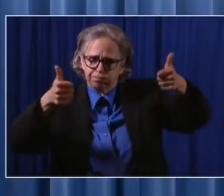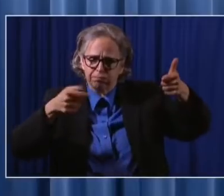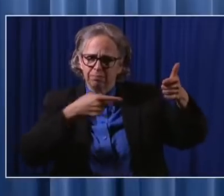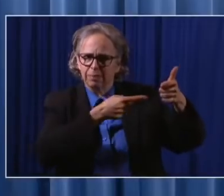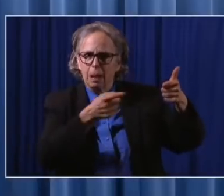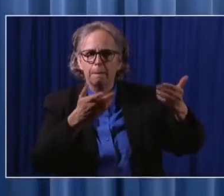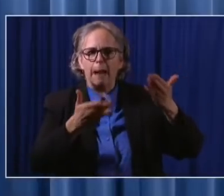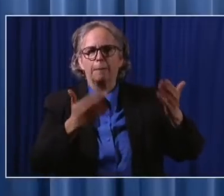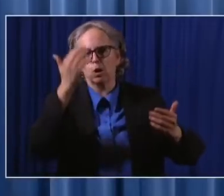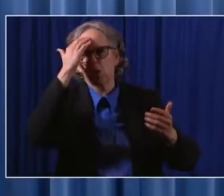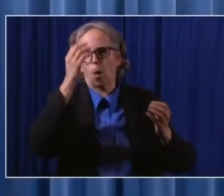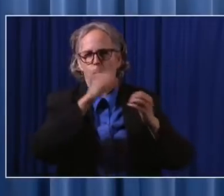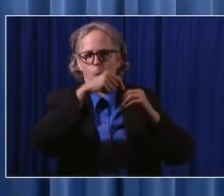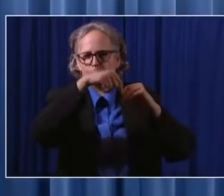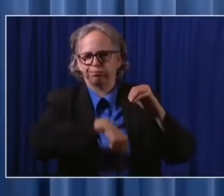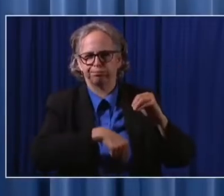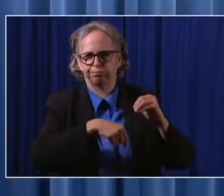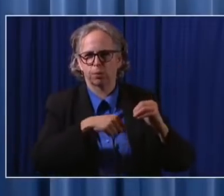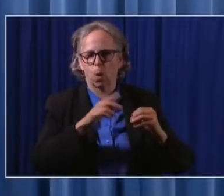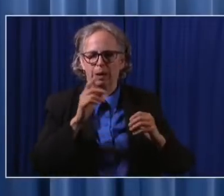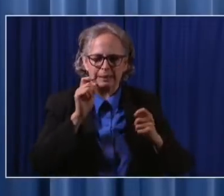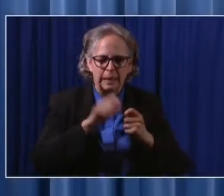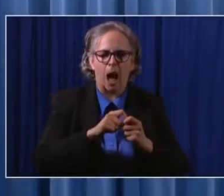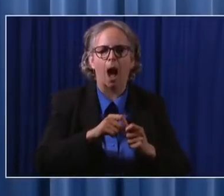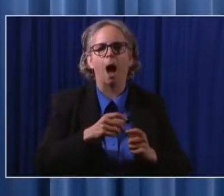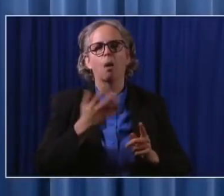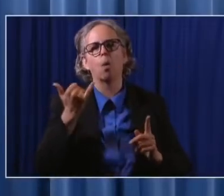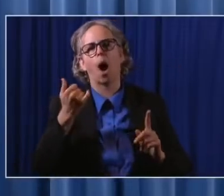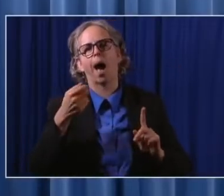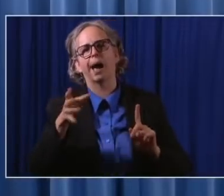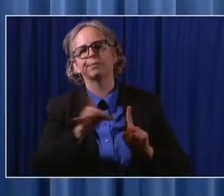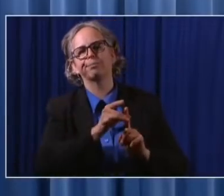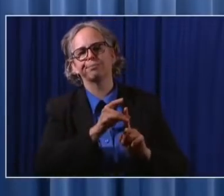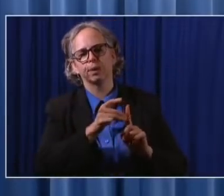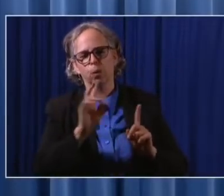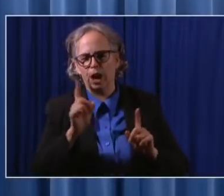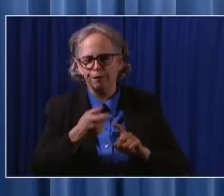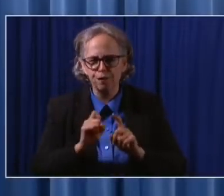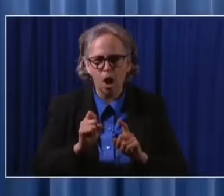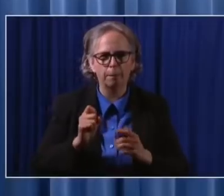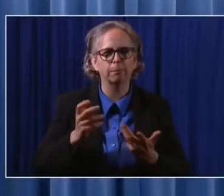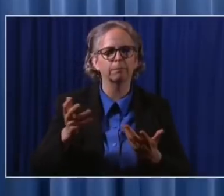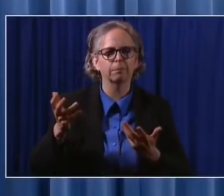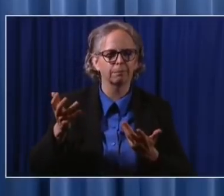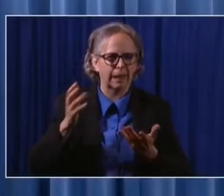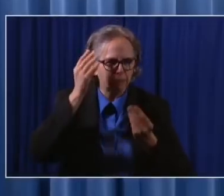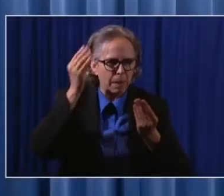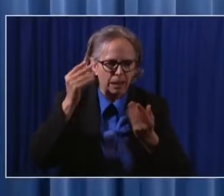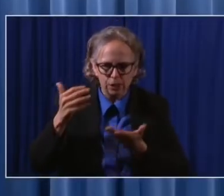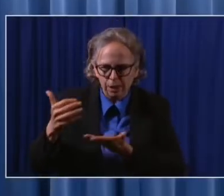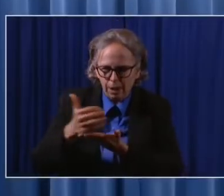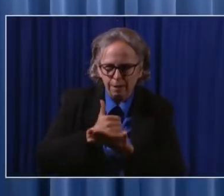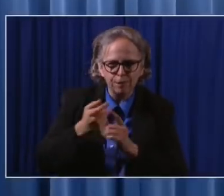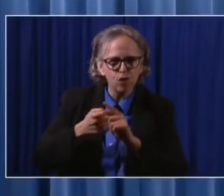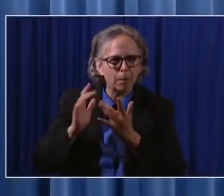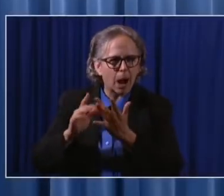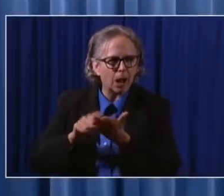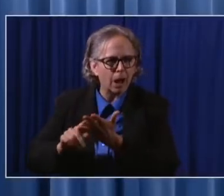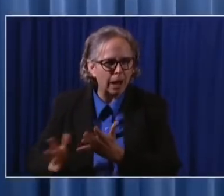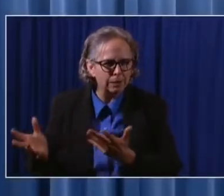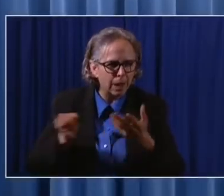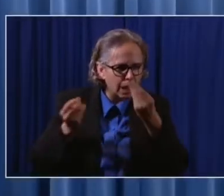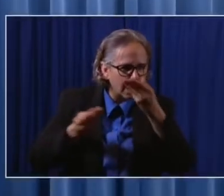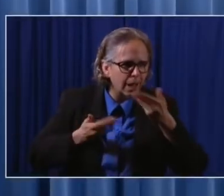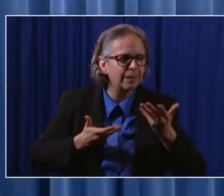where their citizens who are getting infected, where they may have been. Now, as we all know, there's